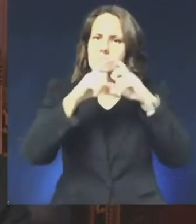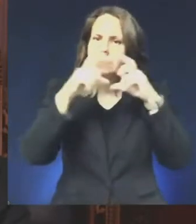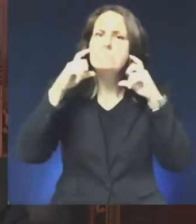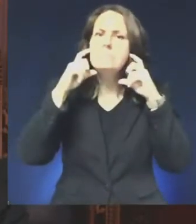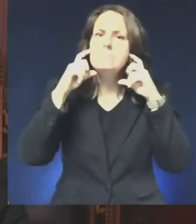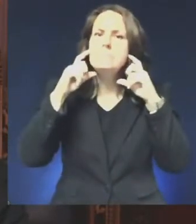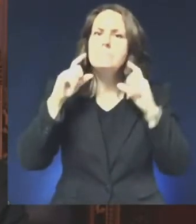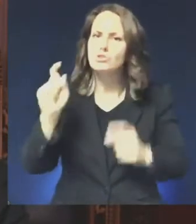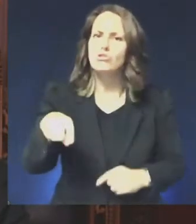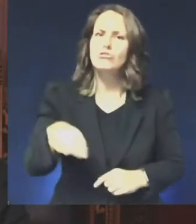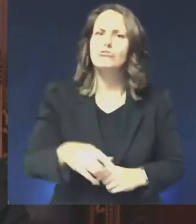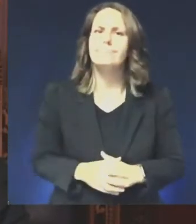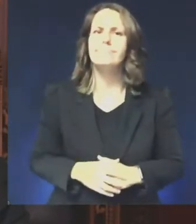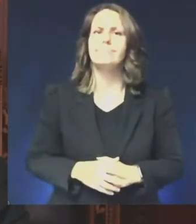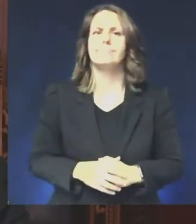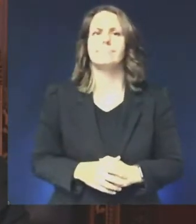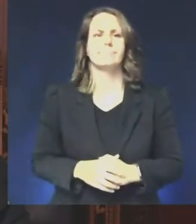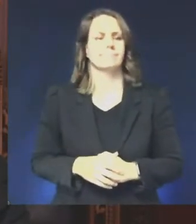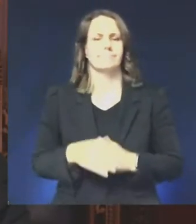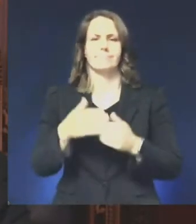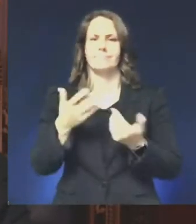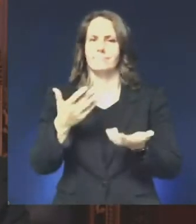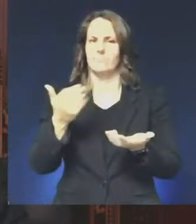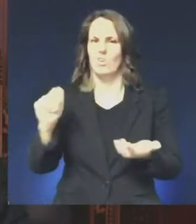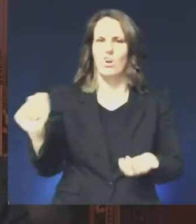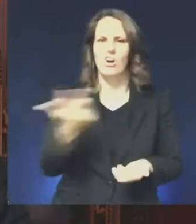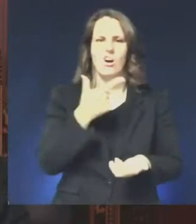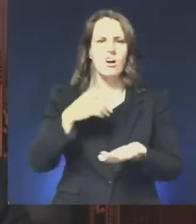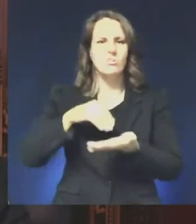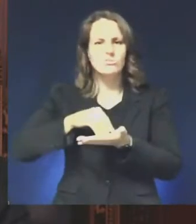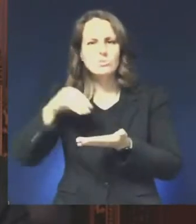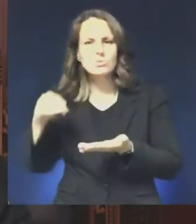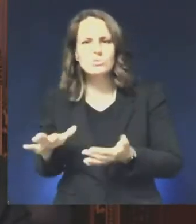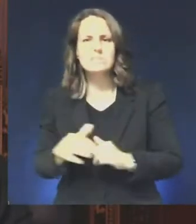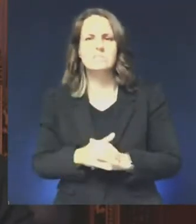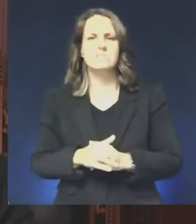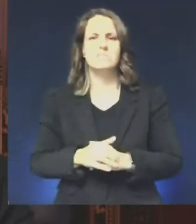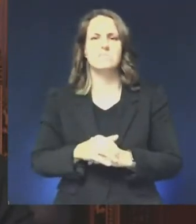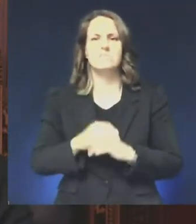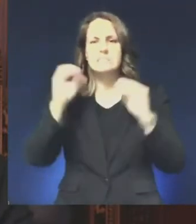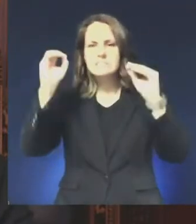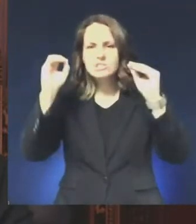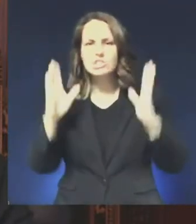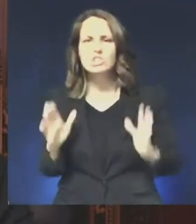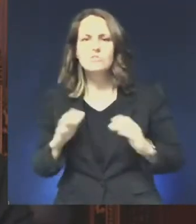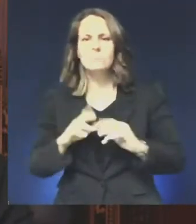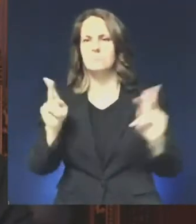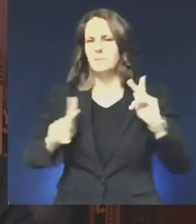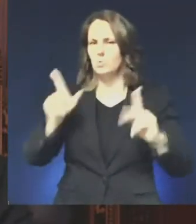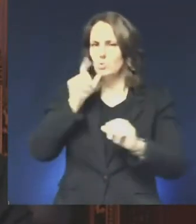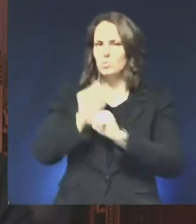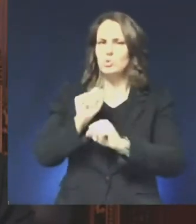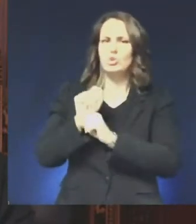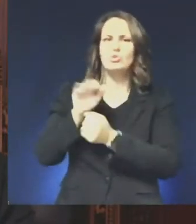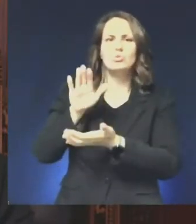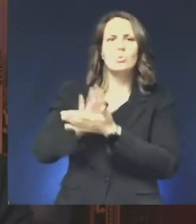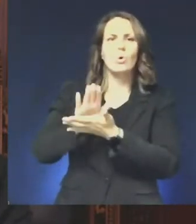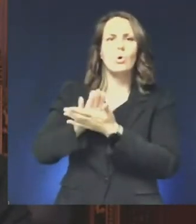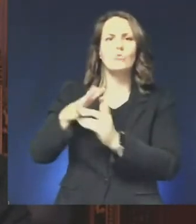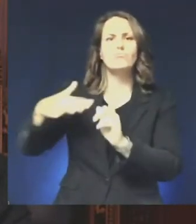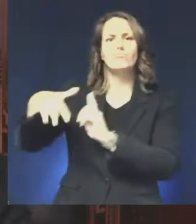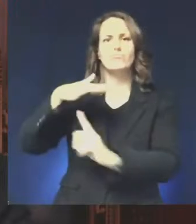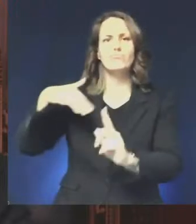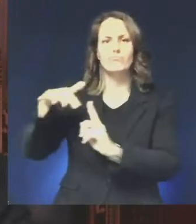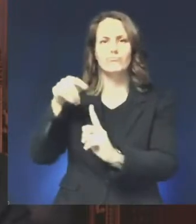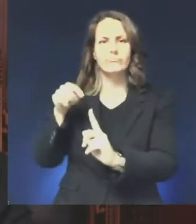staff when we go back to school. The reason for this is that we are already in a bad position with transmission increasing in the